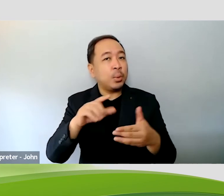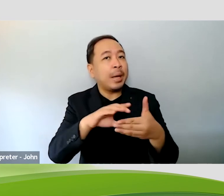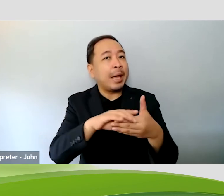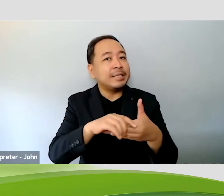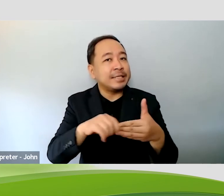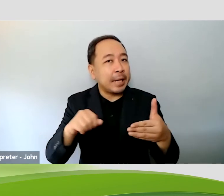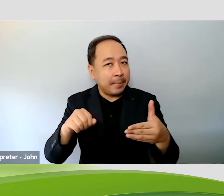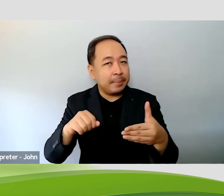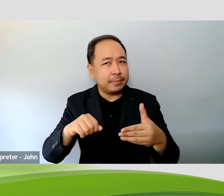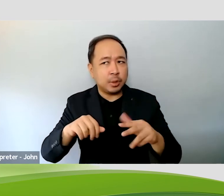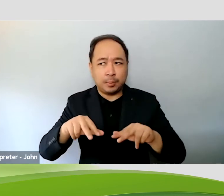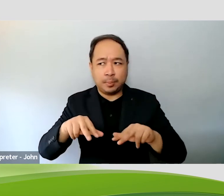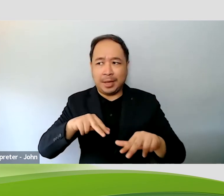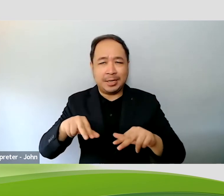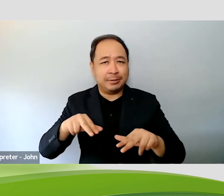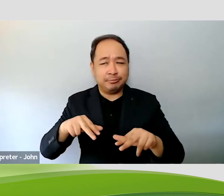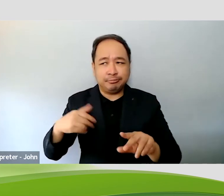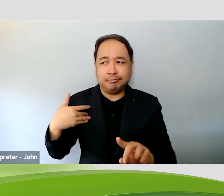days